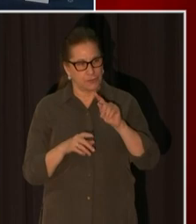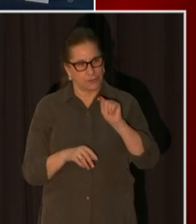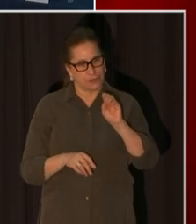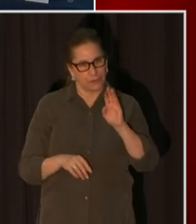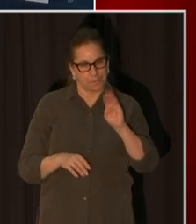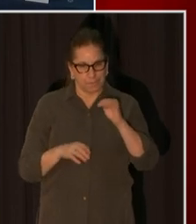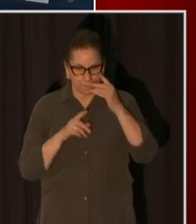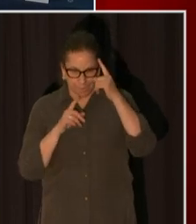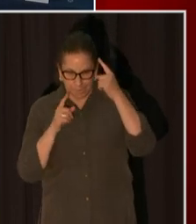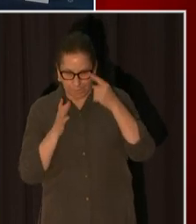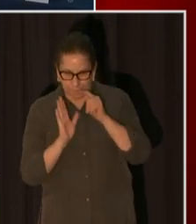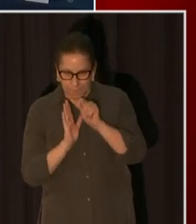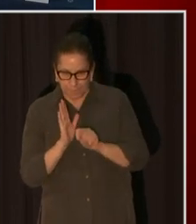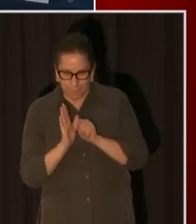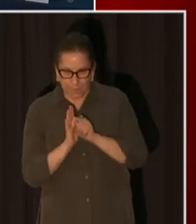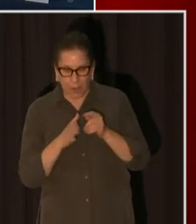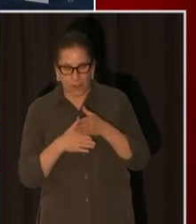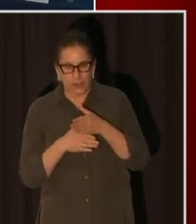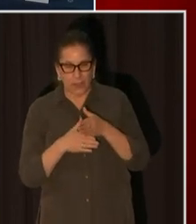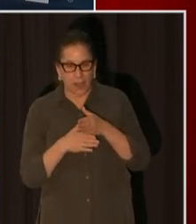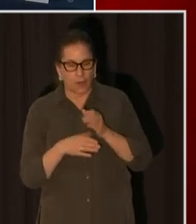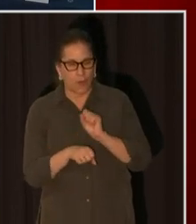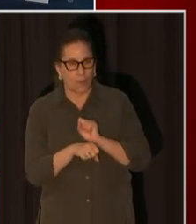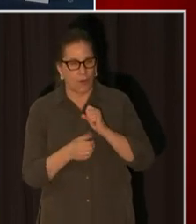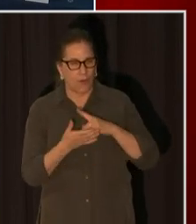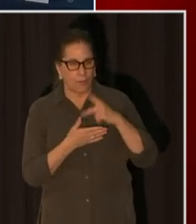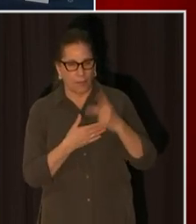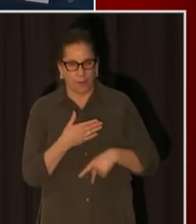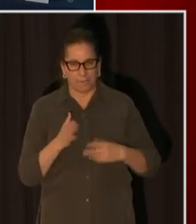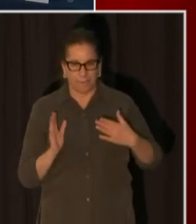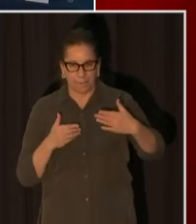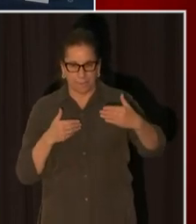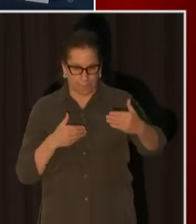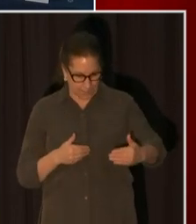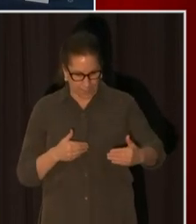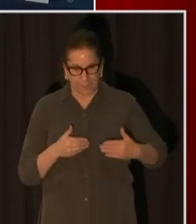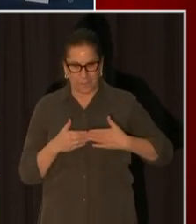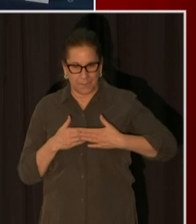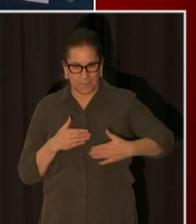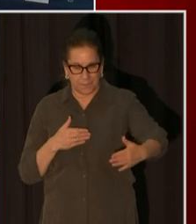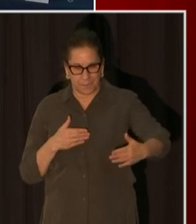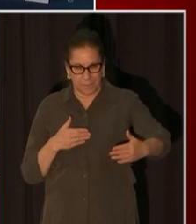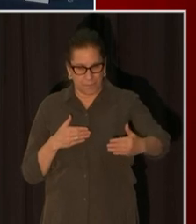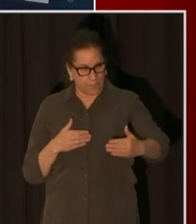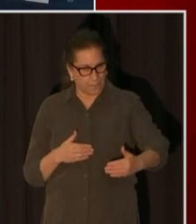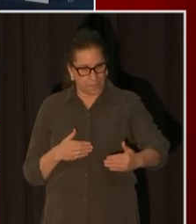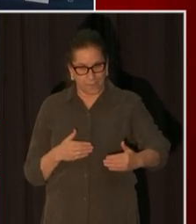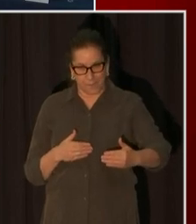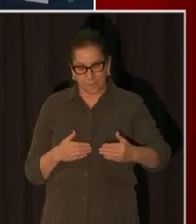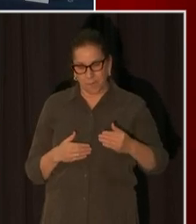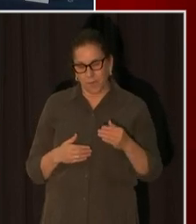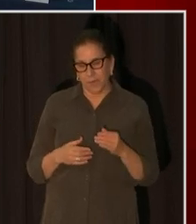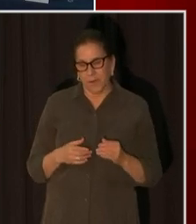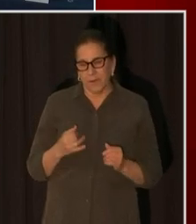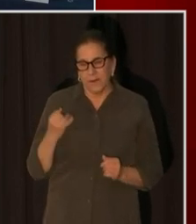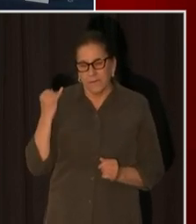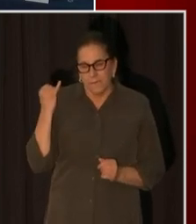through our UI program. That's one. The second one is our Pandemic Unemployment Compensation Program,